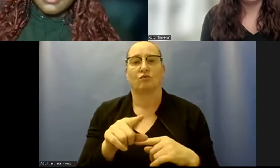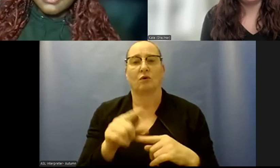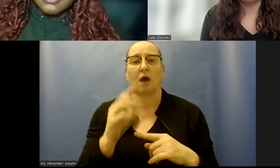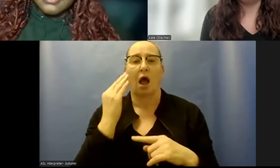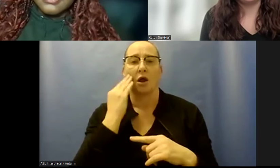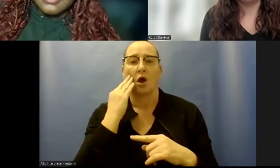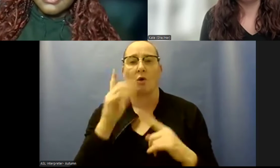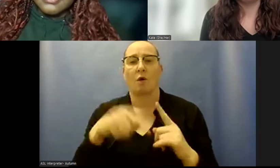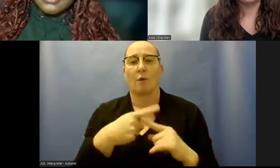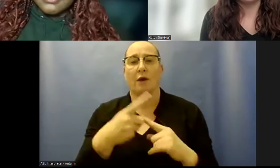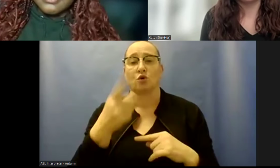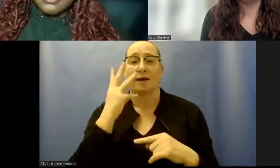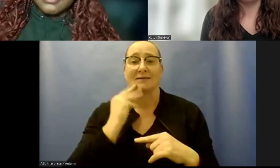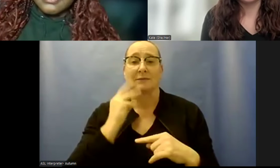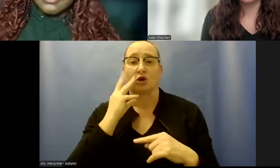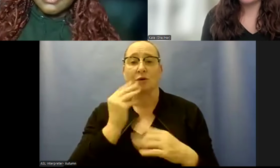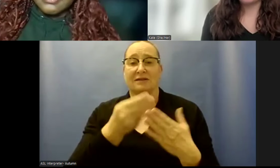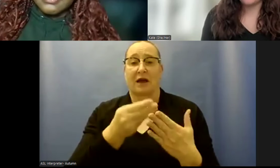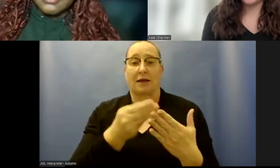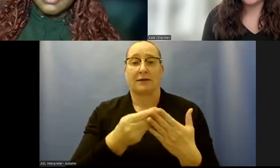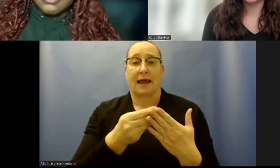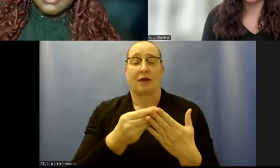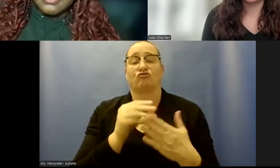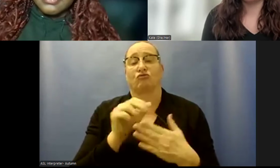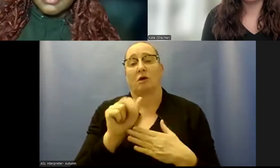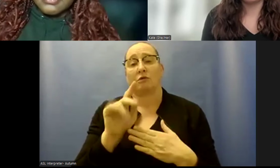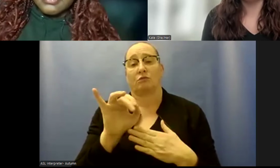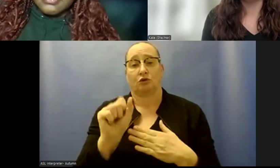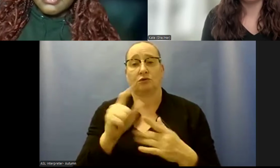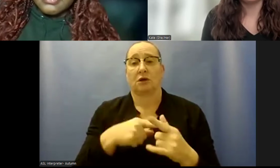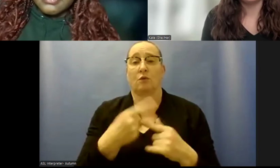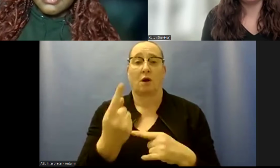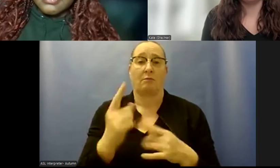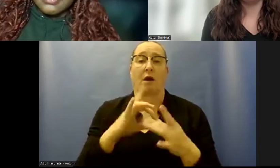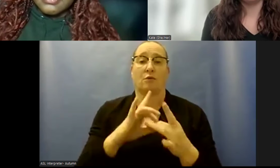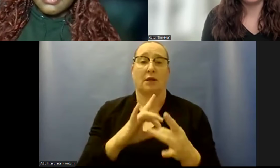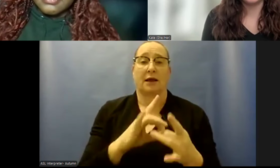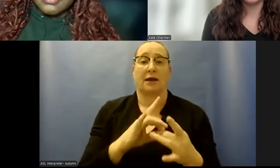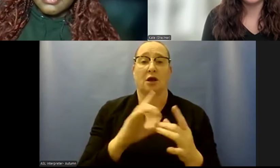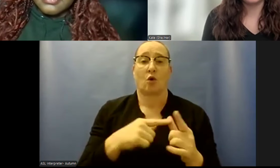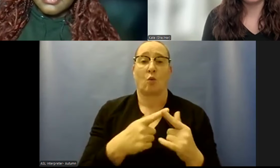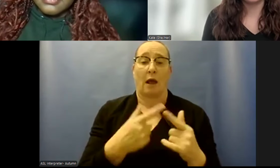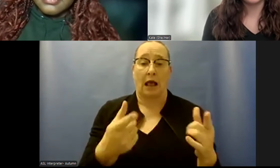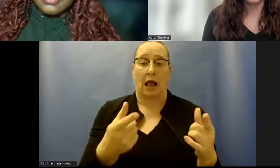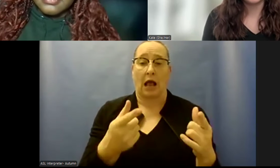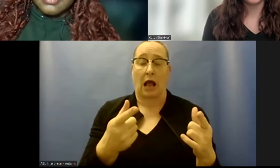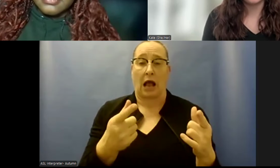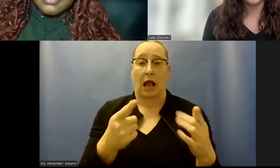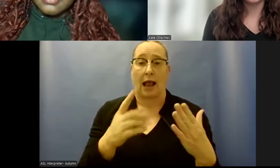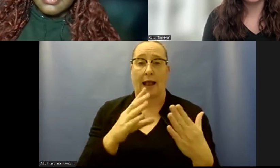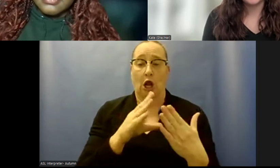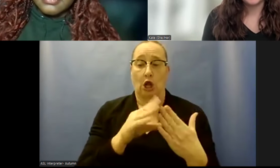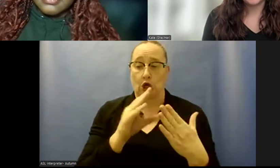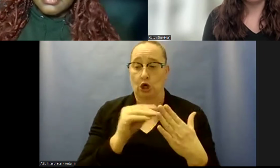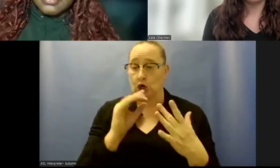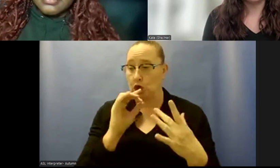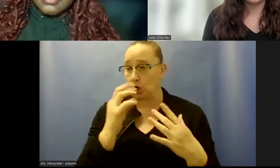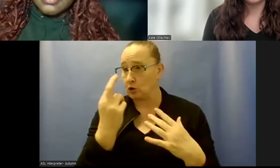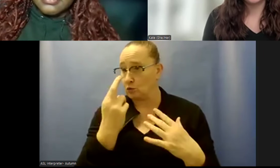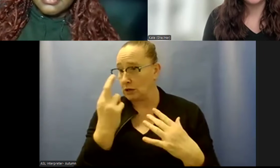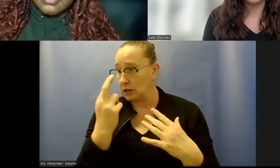I experienced financial abuse in one of my relationships, once I learned and realized what it was,